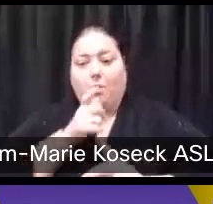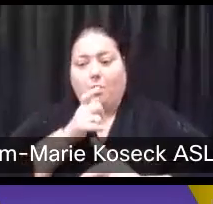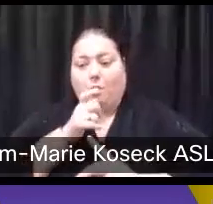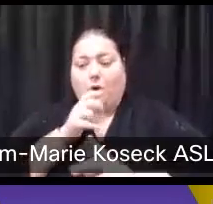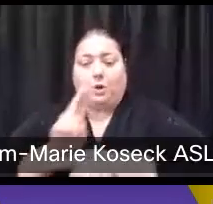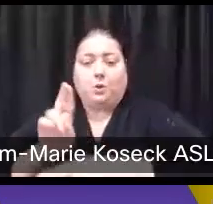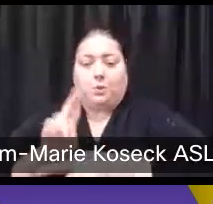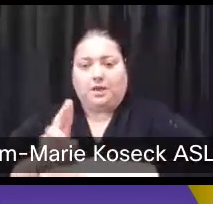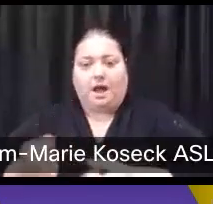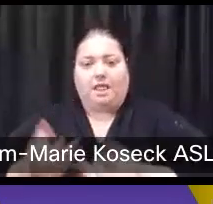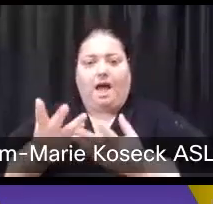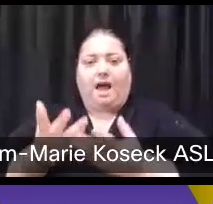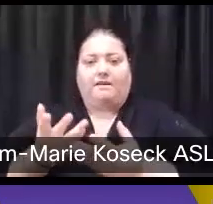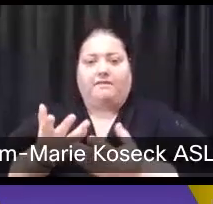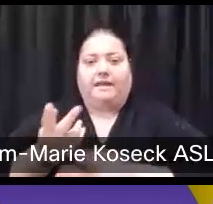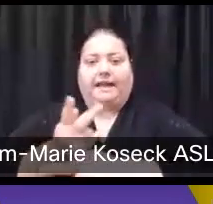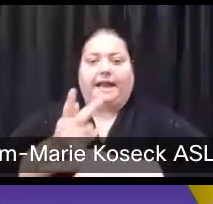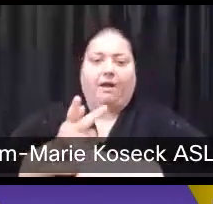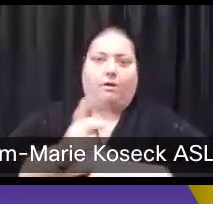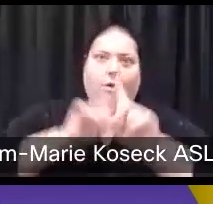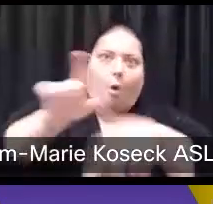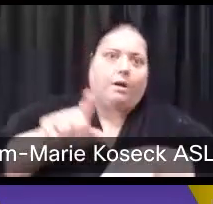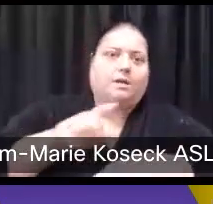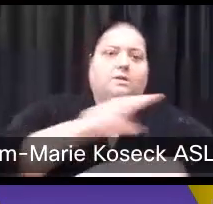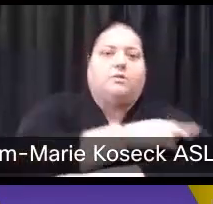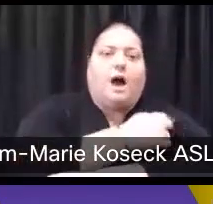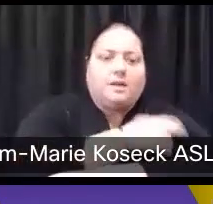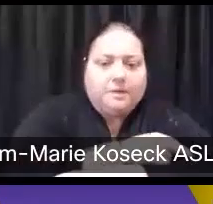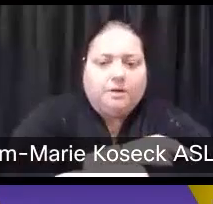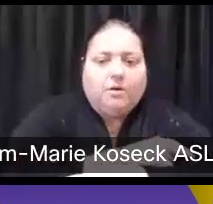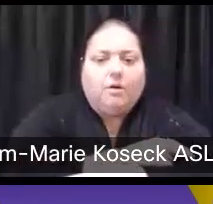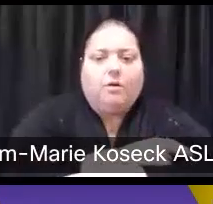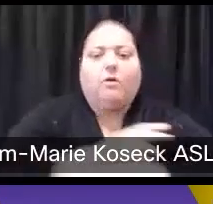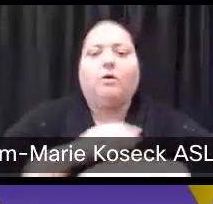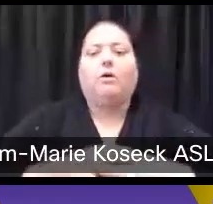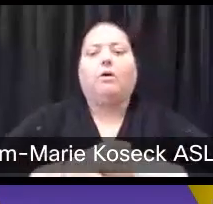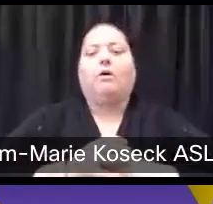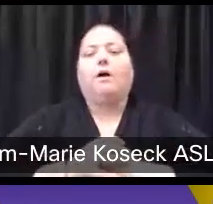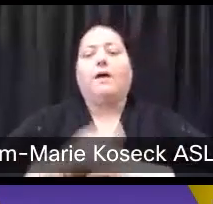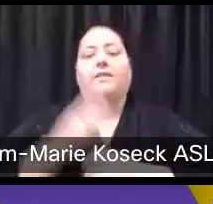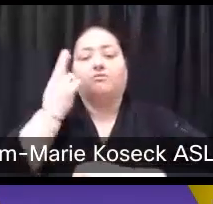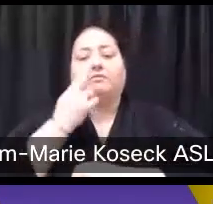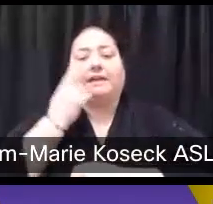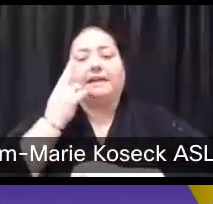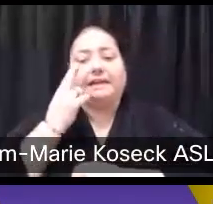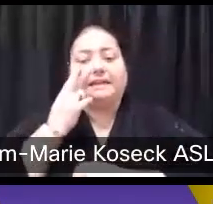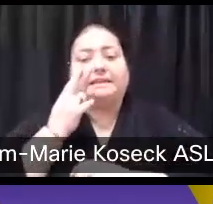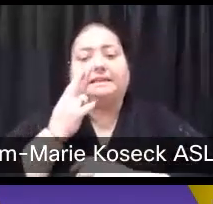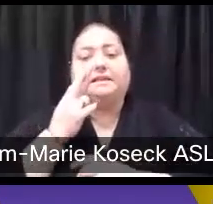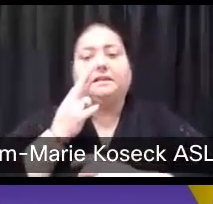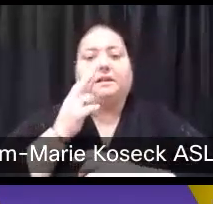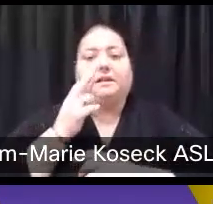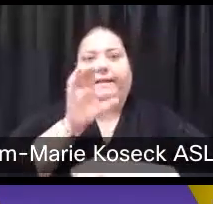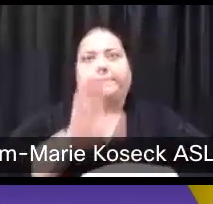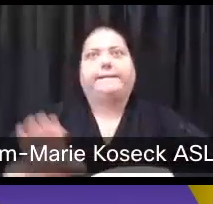utilizing a lot of acute care settings. So going into the hospital, going into emergency rooms. And the reason that this cycle